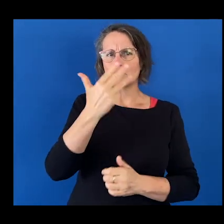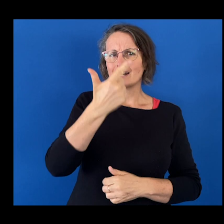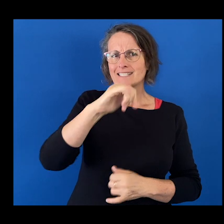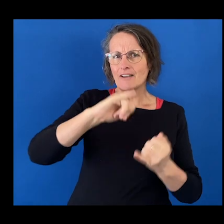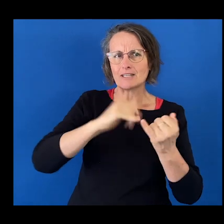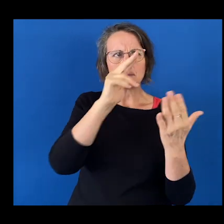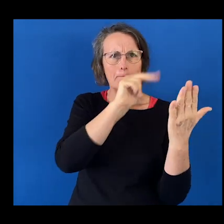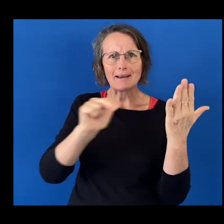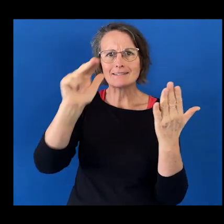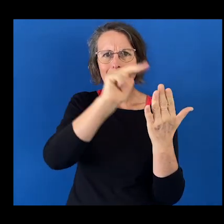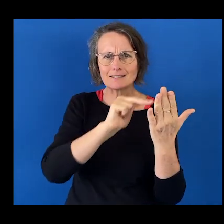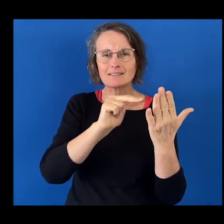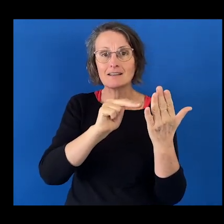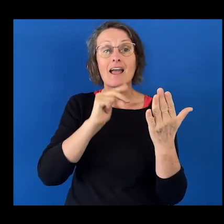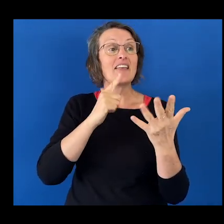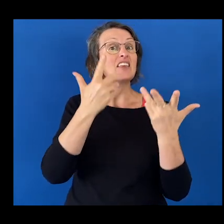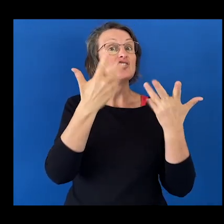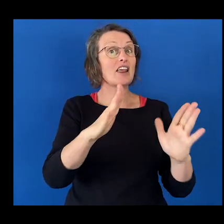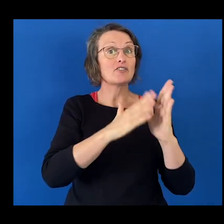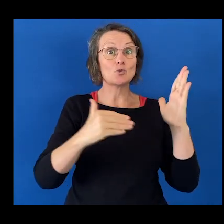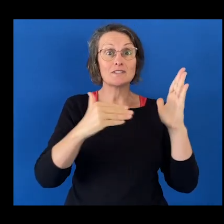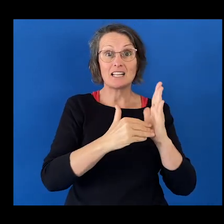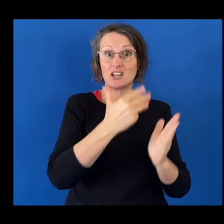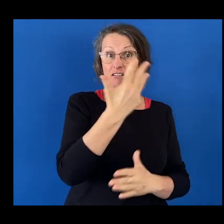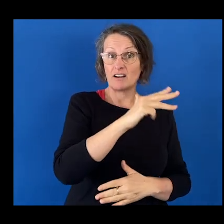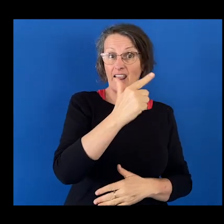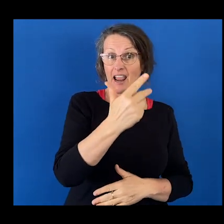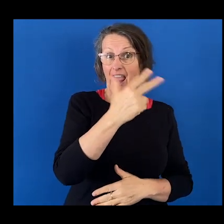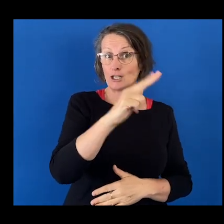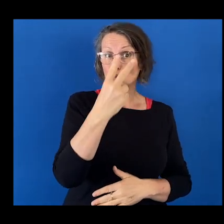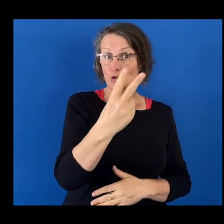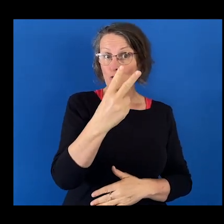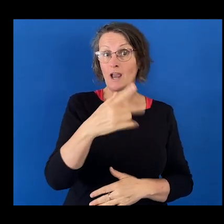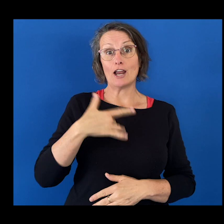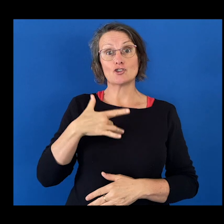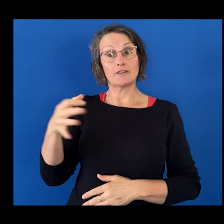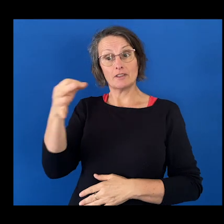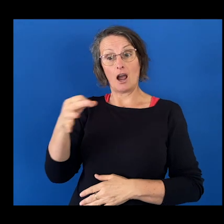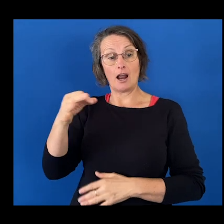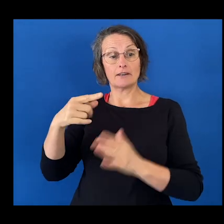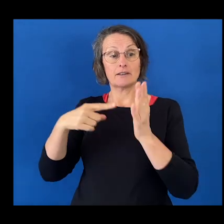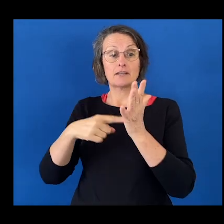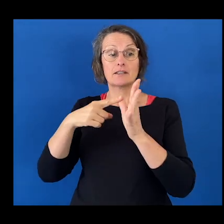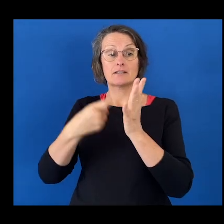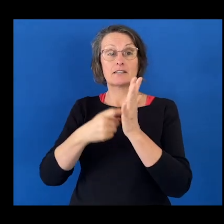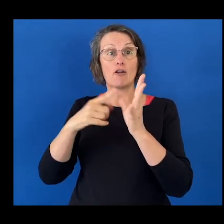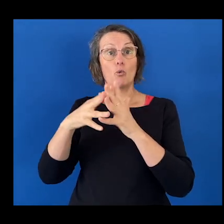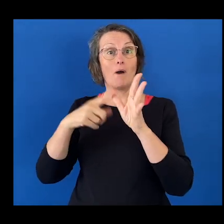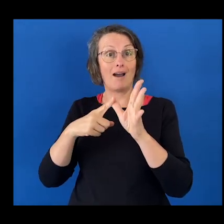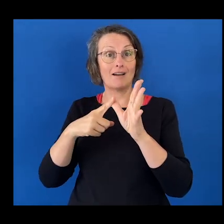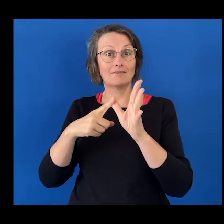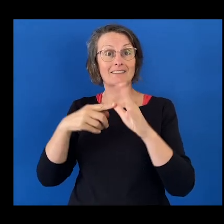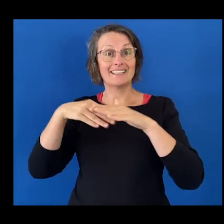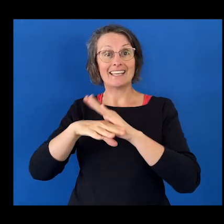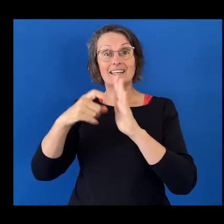screen prints was transferred to a new medium when she left New Zealand in 1982 to live on the island of Tarawa in the Central